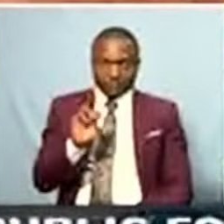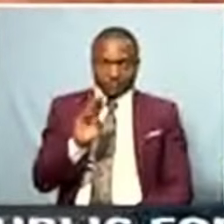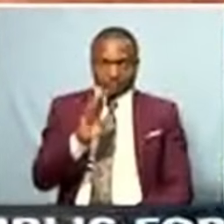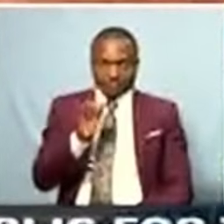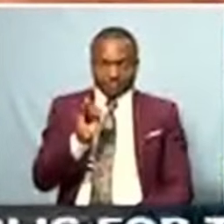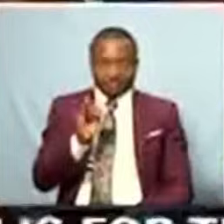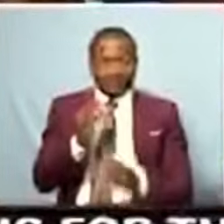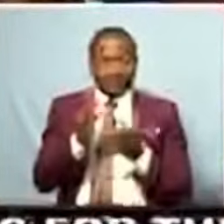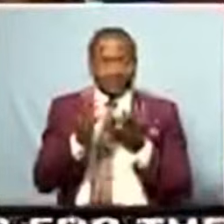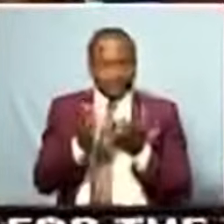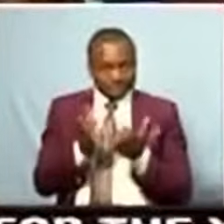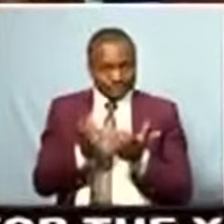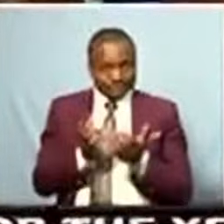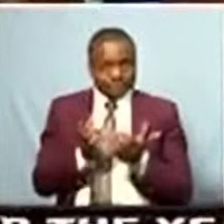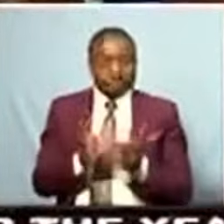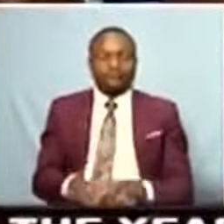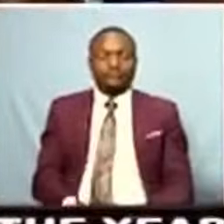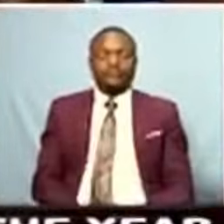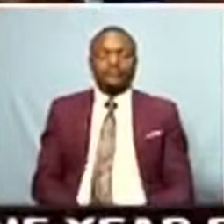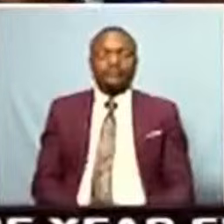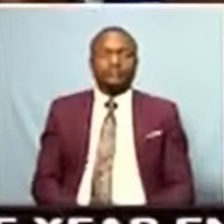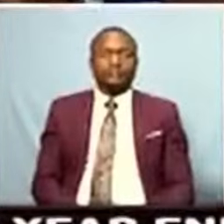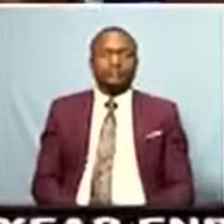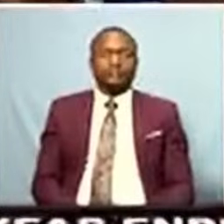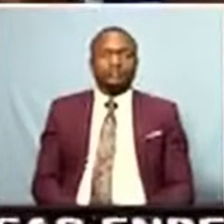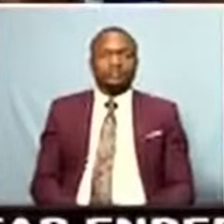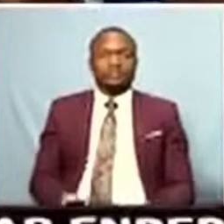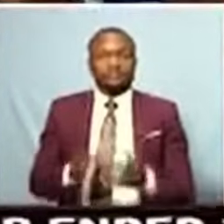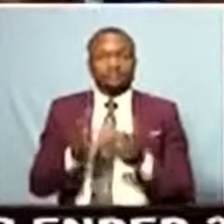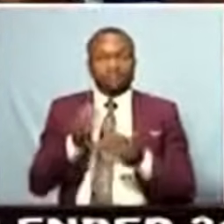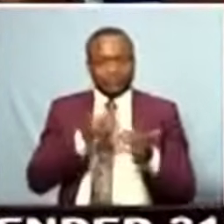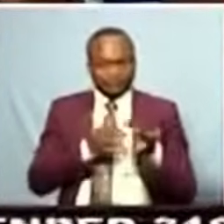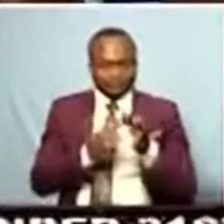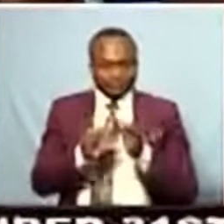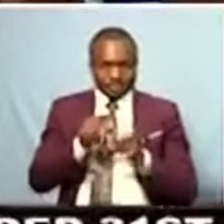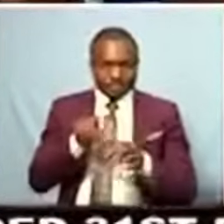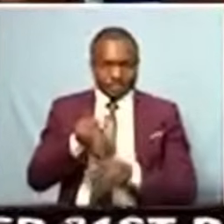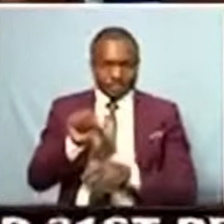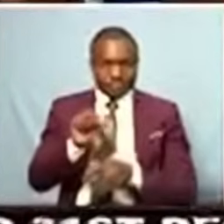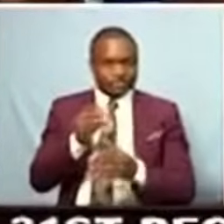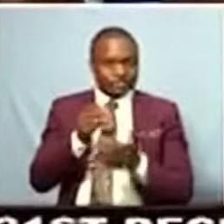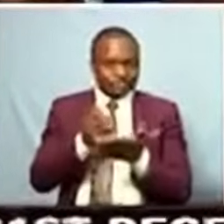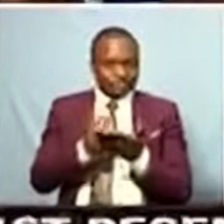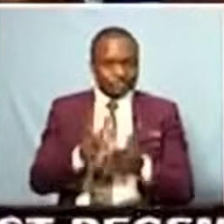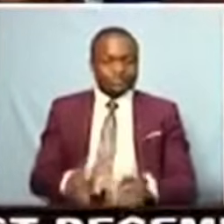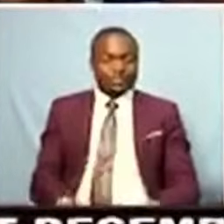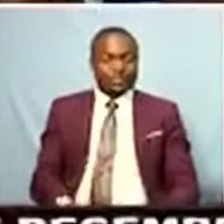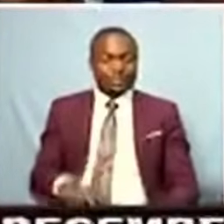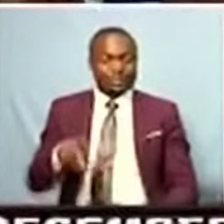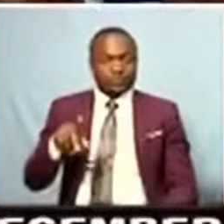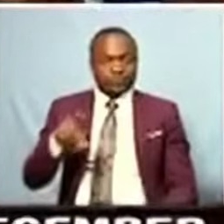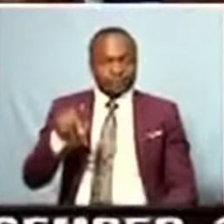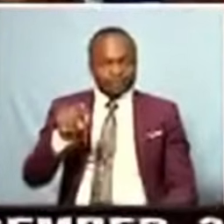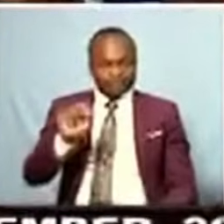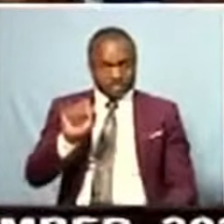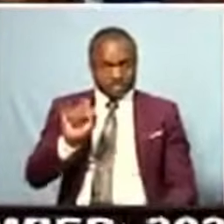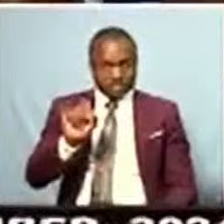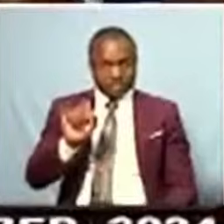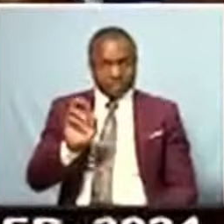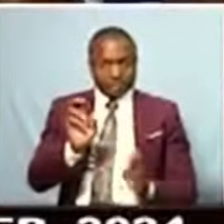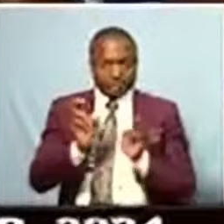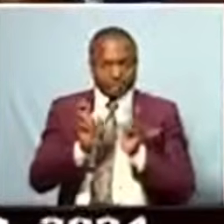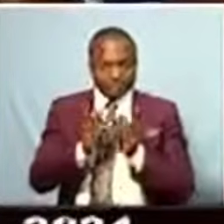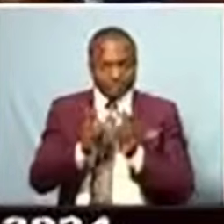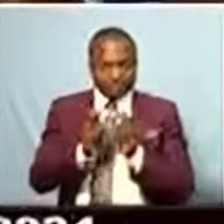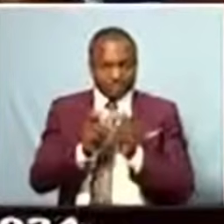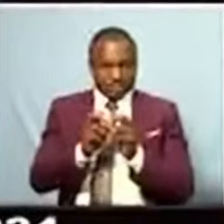Chair, I just want to get clarification from the PS here. PS, the contract sum